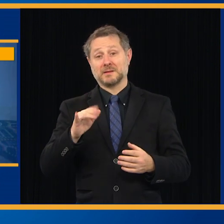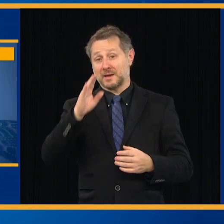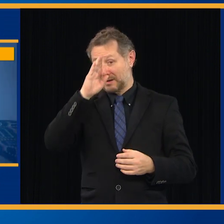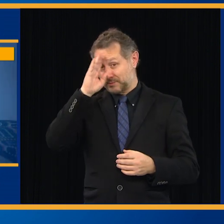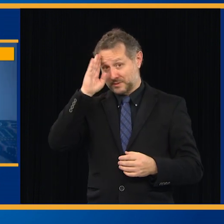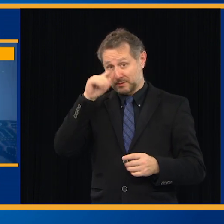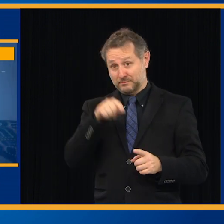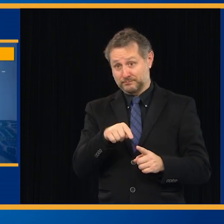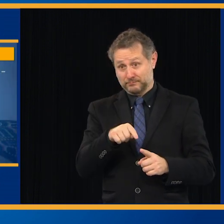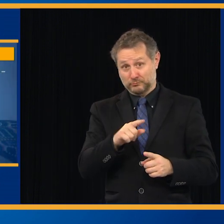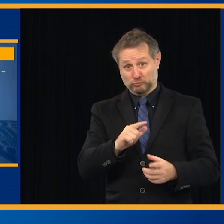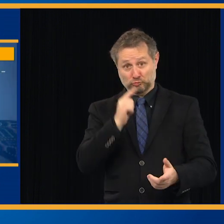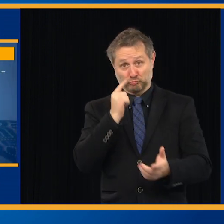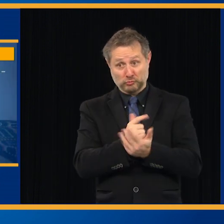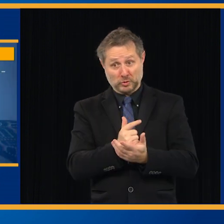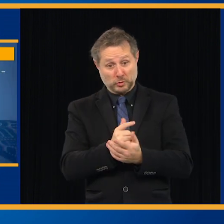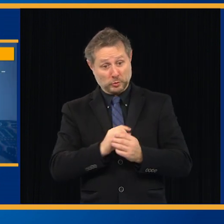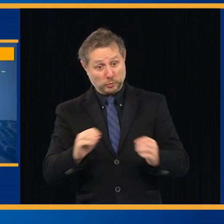period.